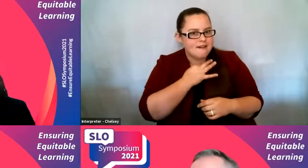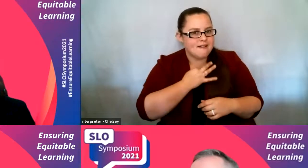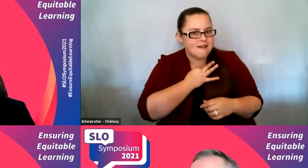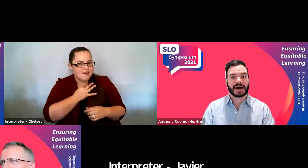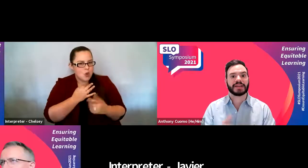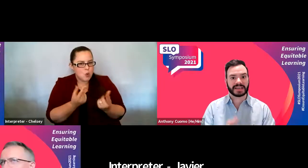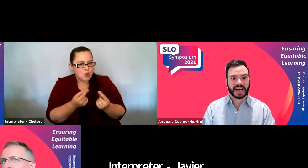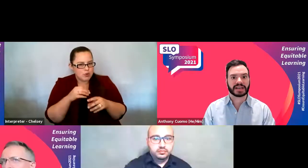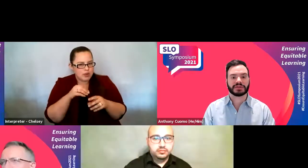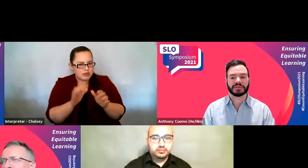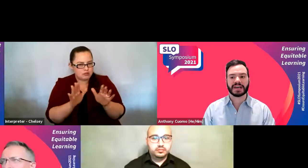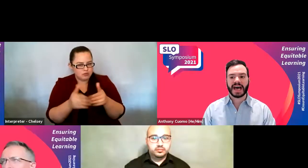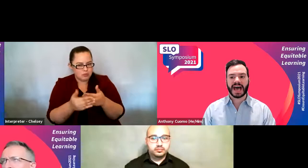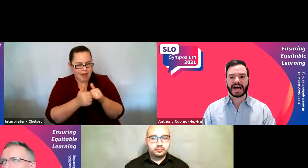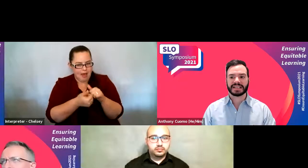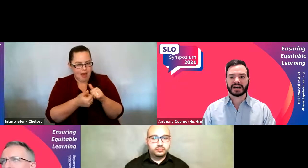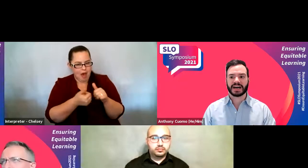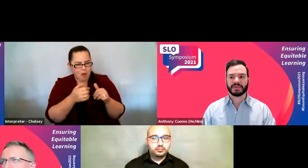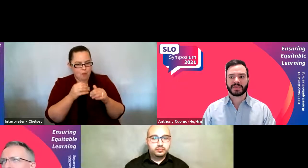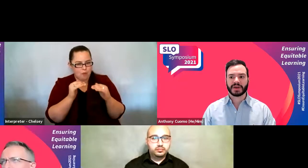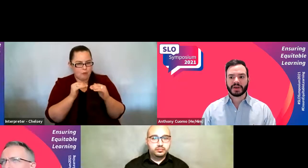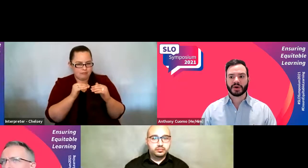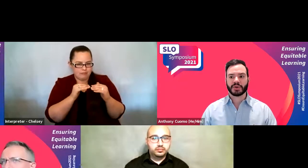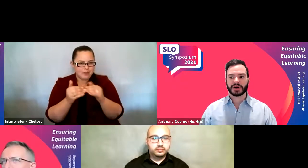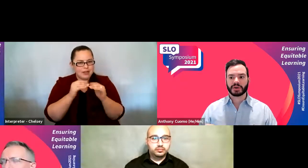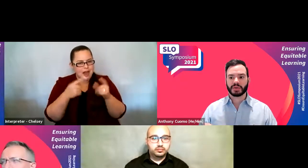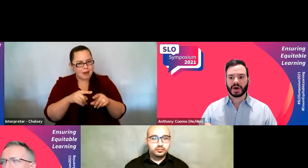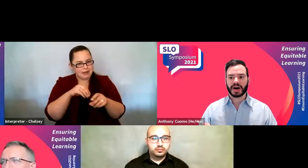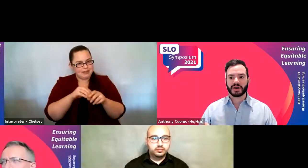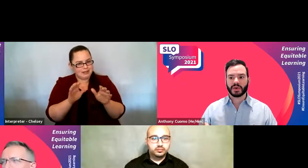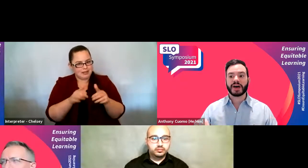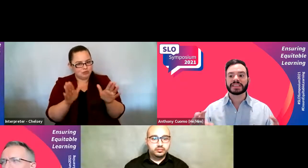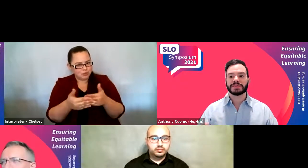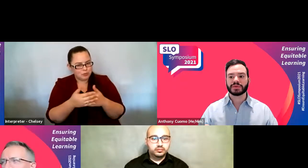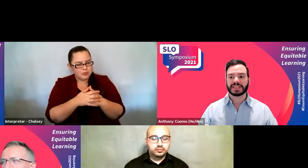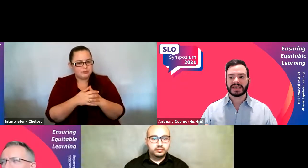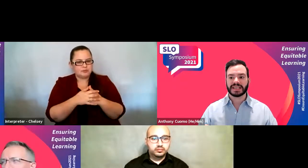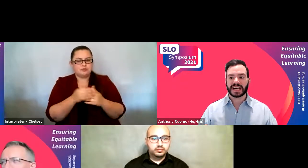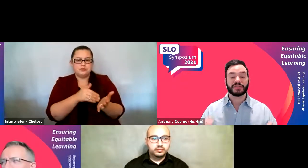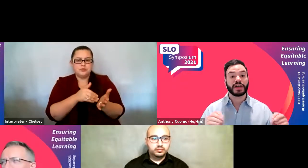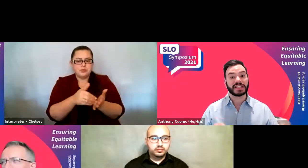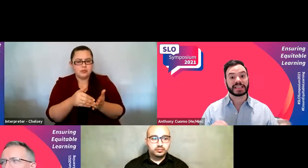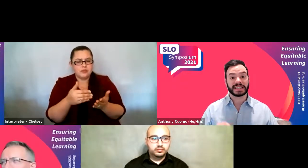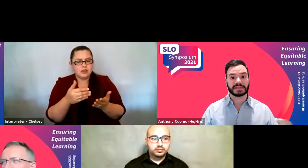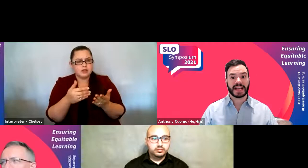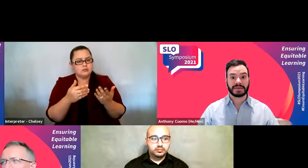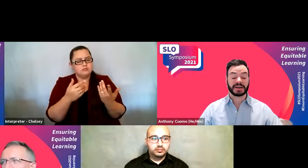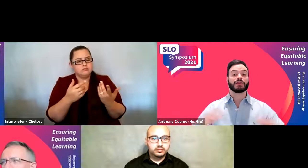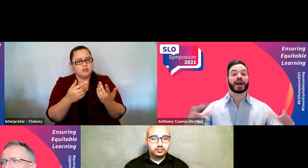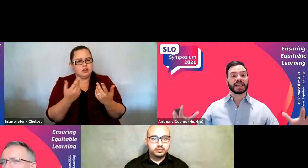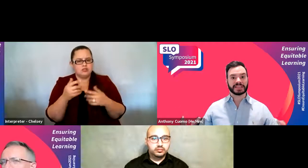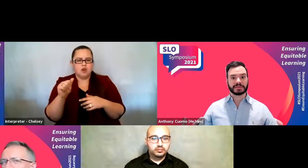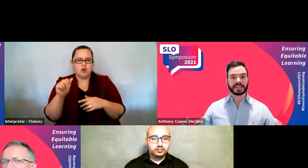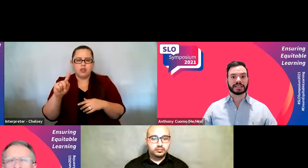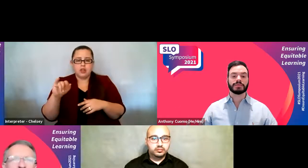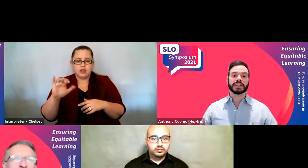and how equity can happen in the classroom. And you know, we're oftentimes we see kind of authentic assessment happen in a